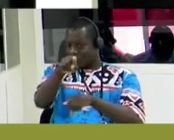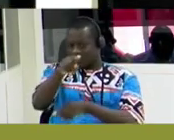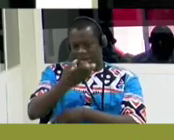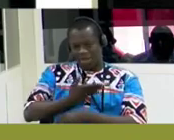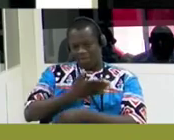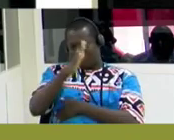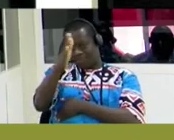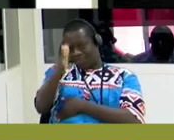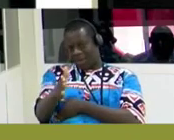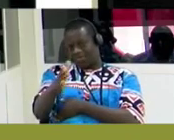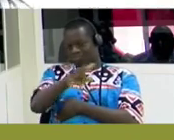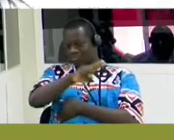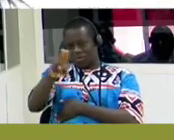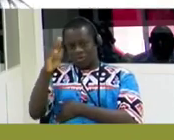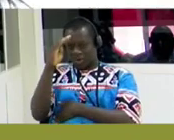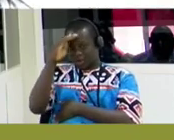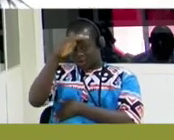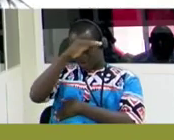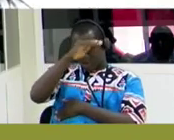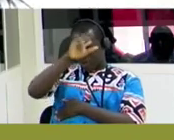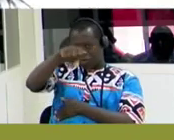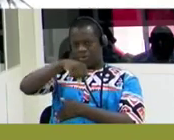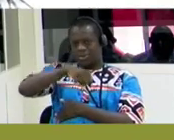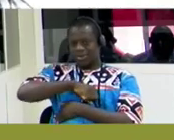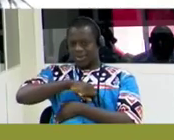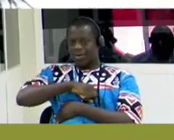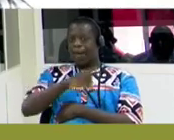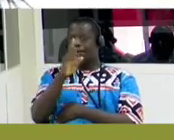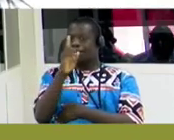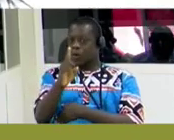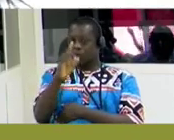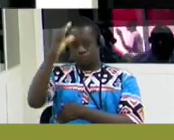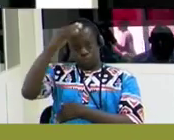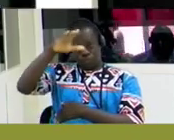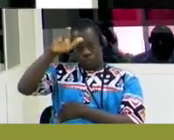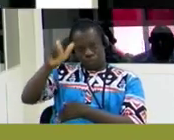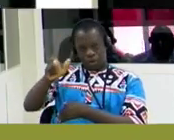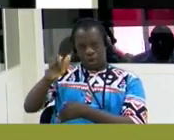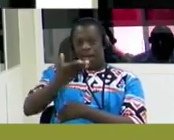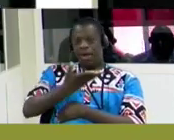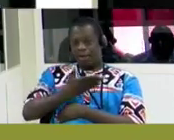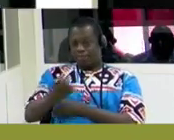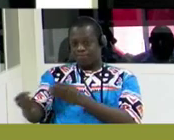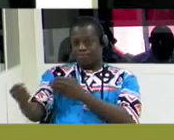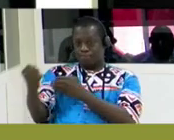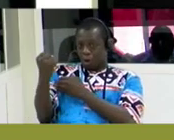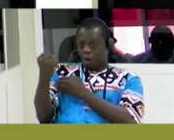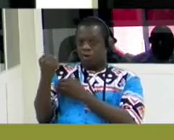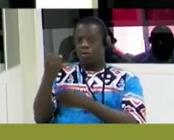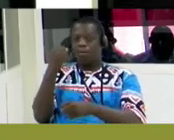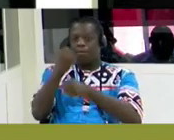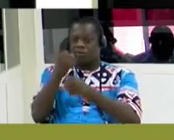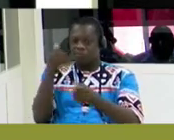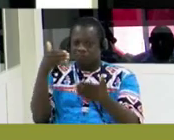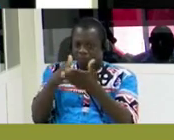yourself. Right? But the commission also has a power to compel you to answer questions.